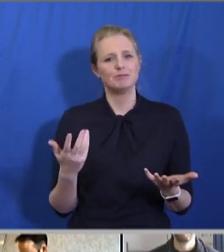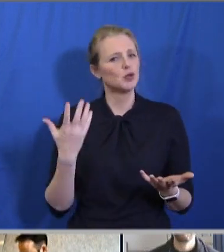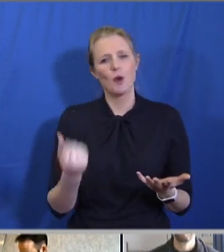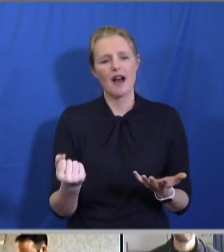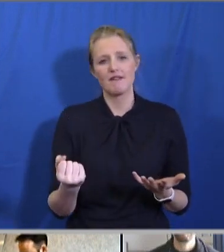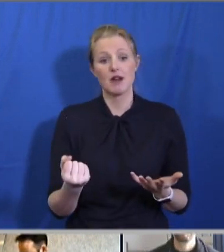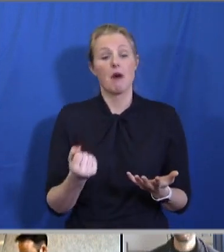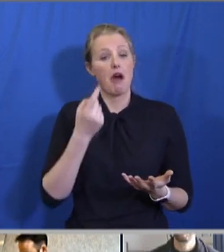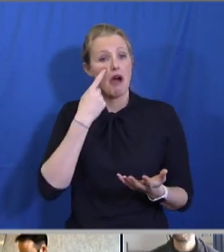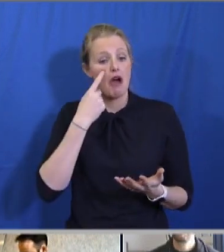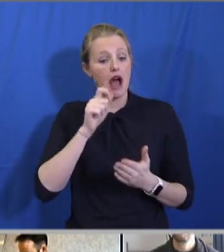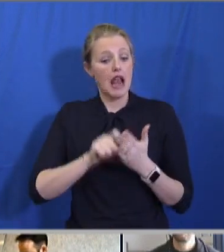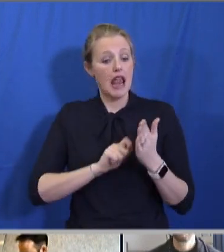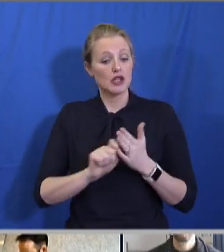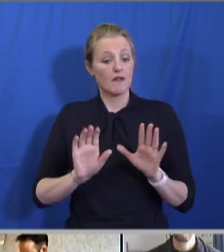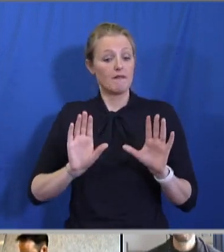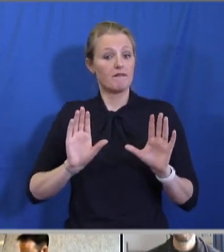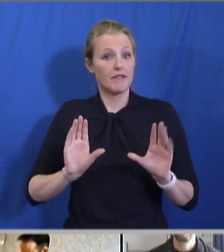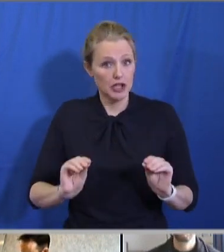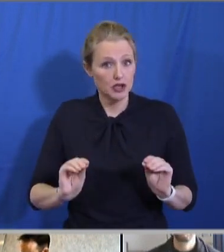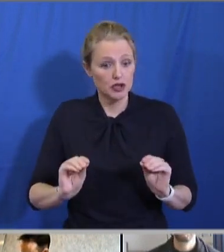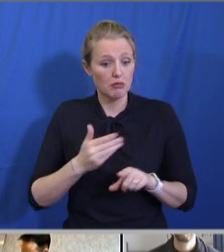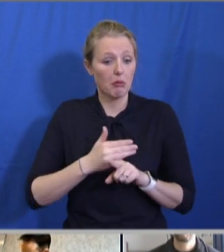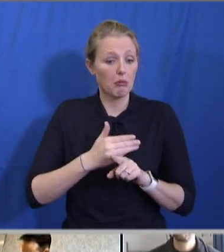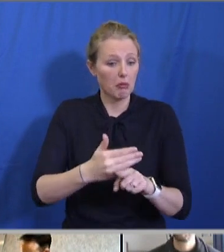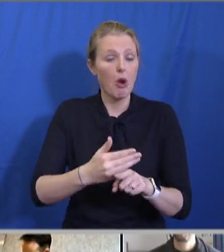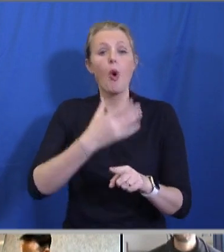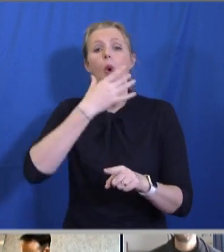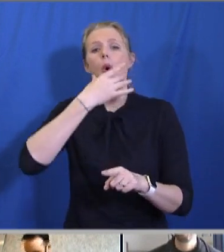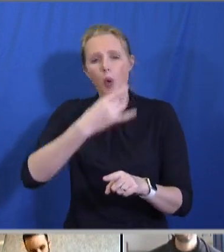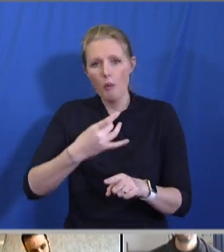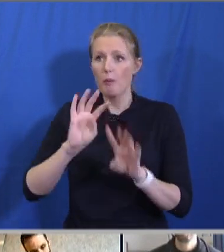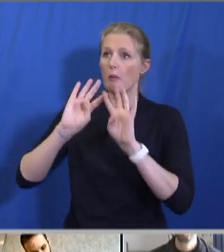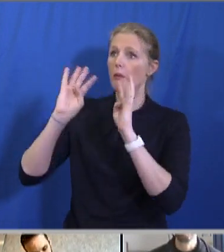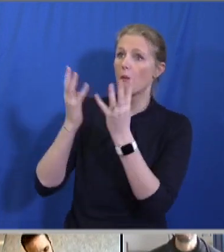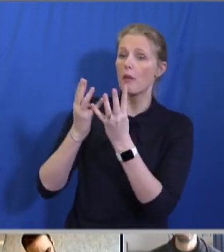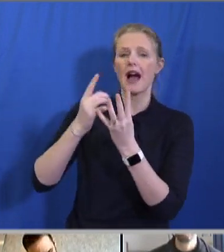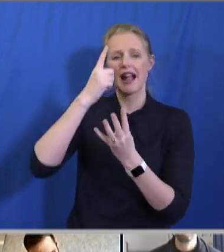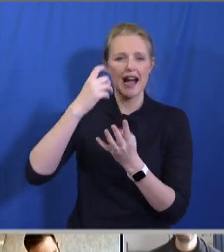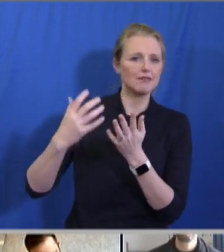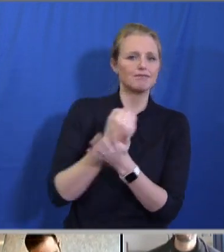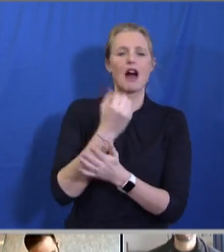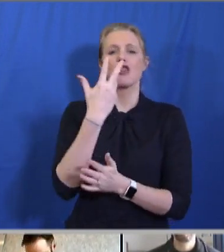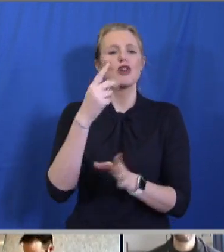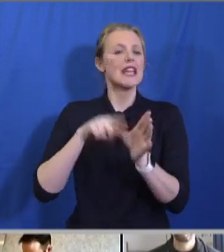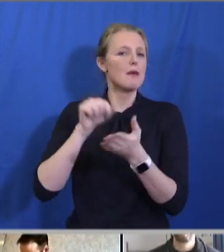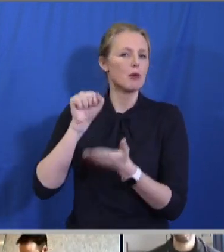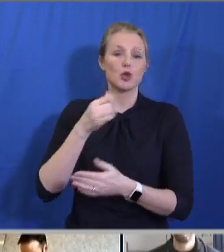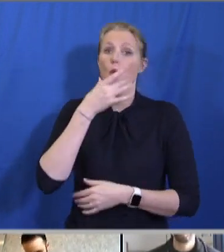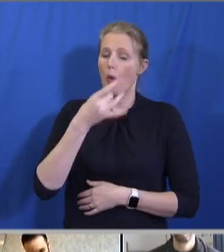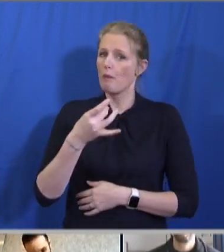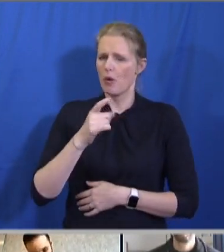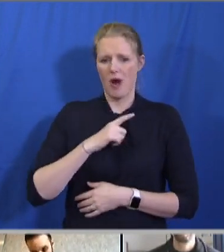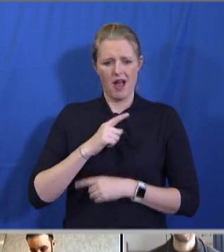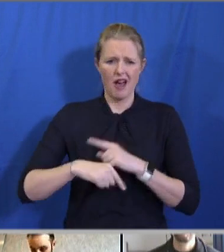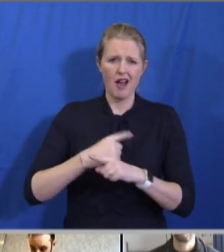next election could be making those commitments with the guarantee of an increased budget but also the surety of a 3-year budget as